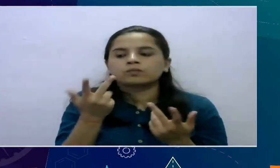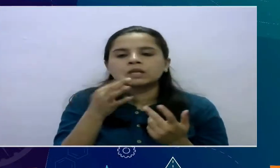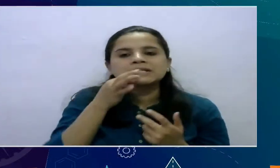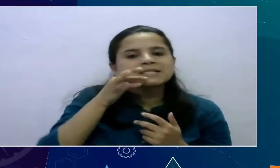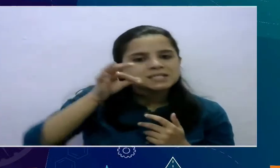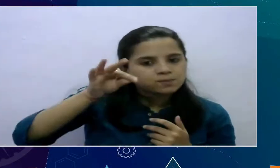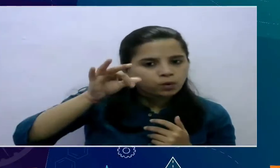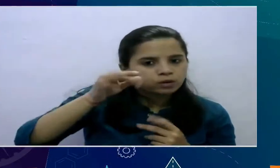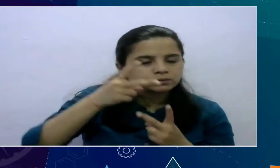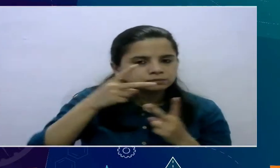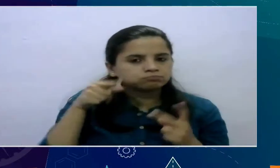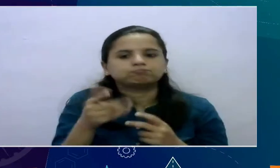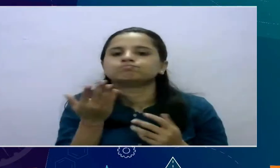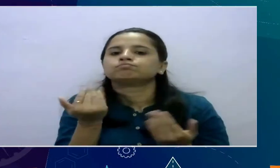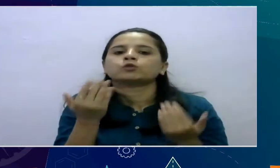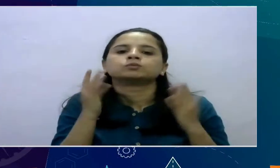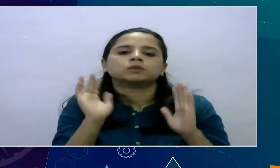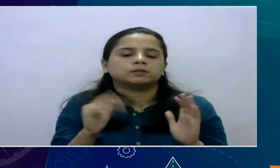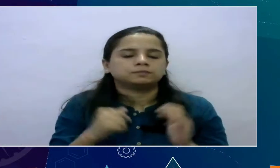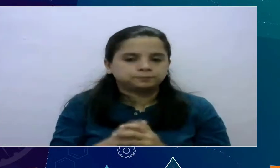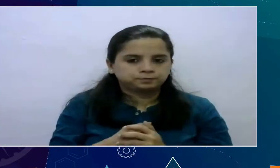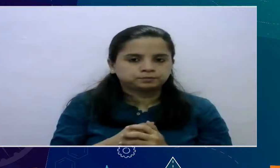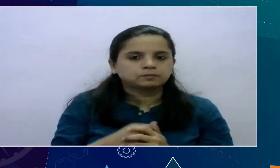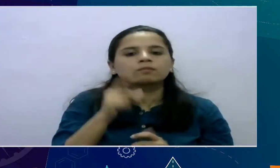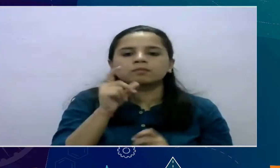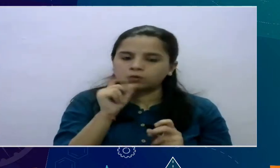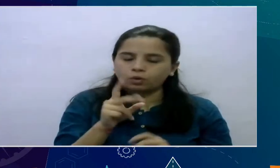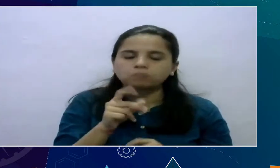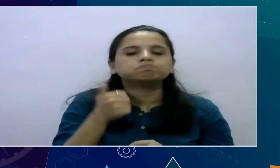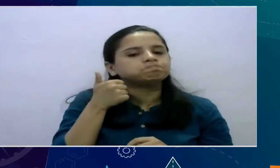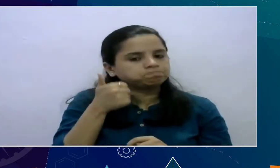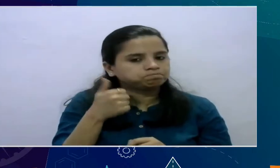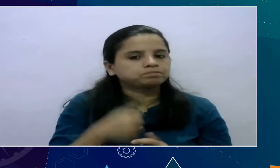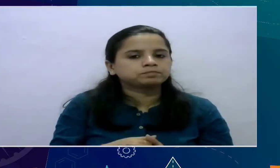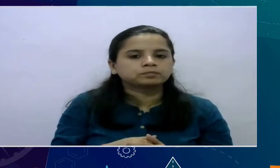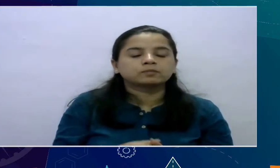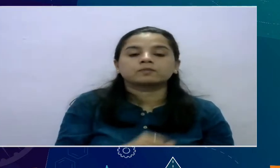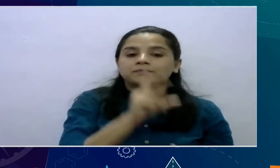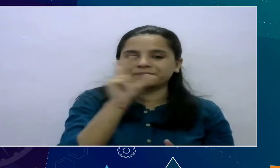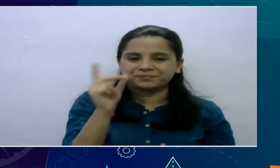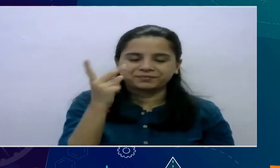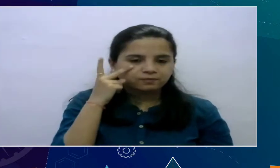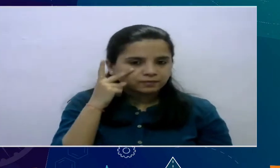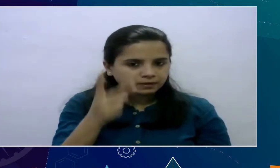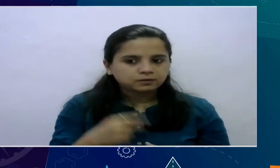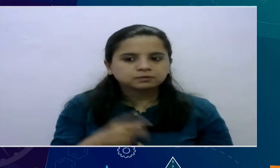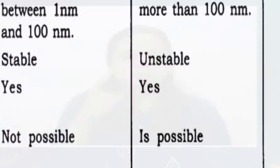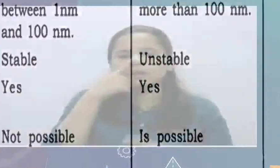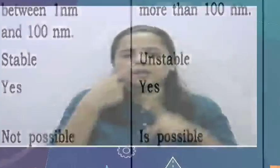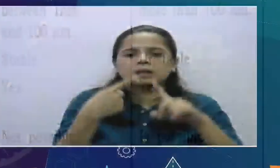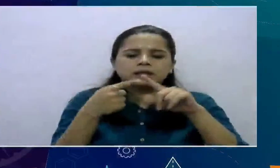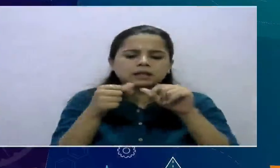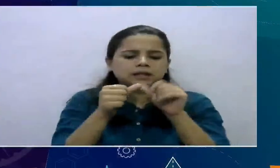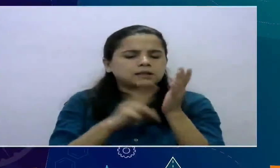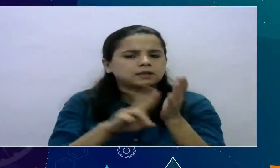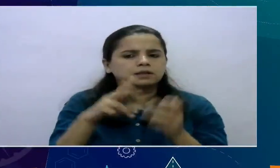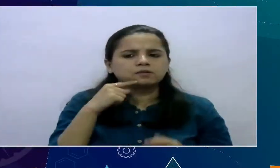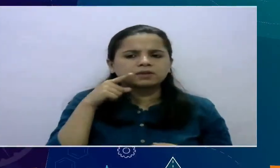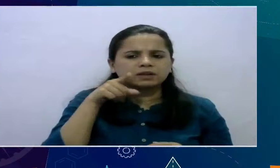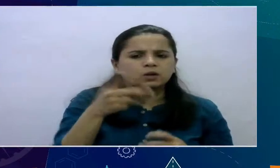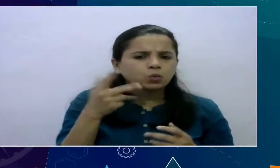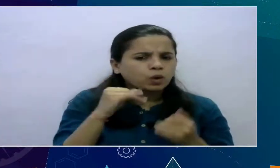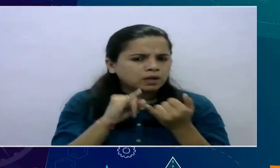from water is possible. Right? Okay. Next, yes. One more thing, like